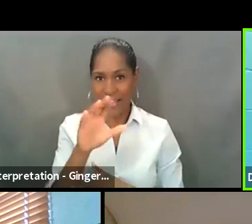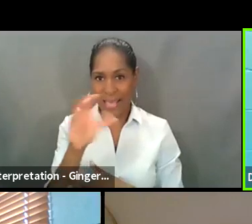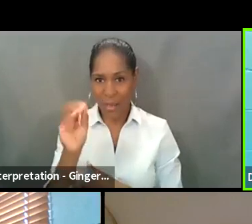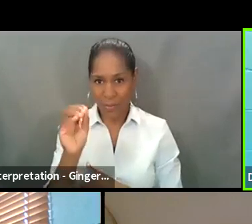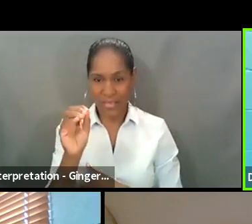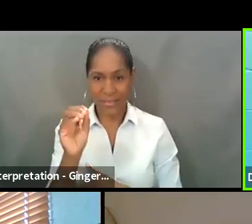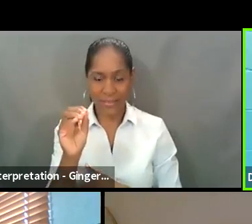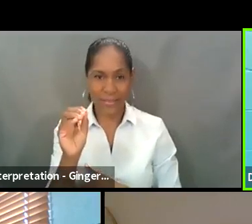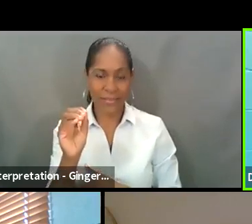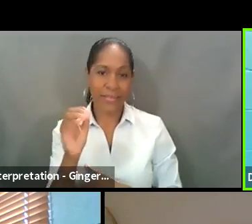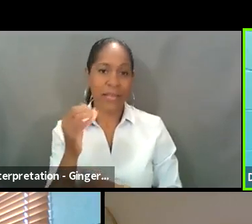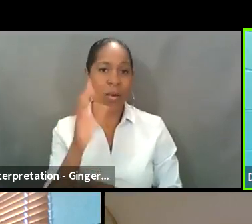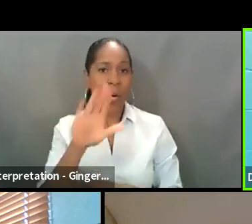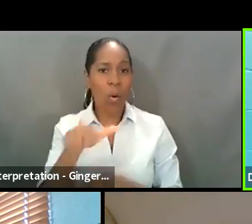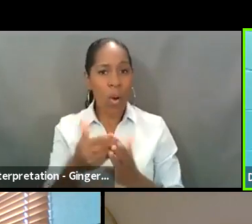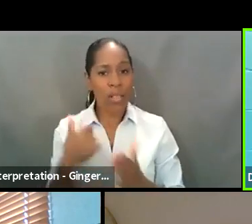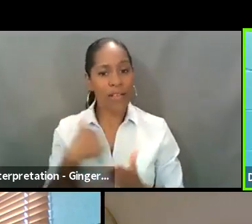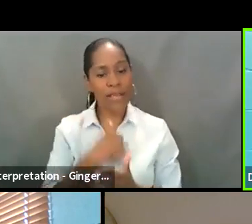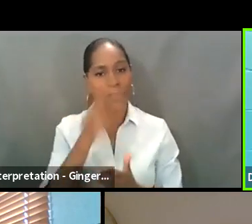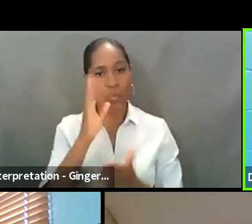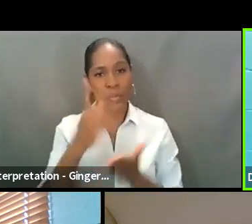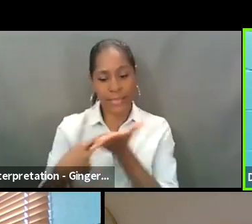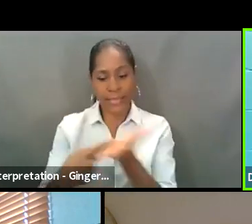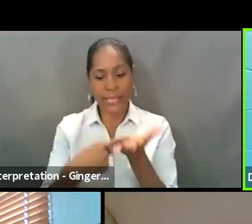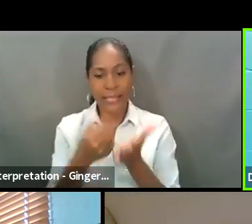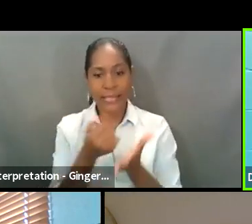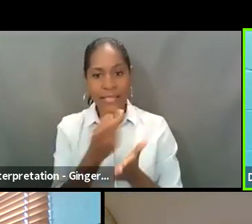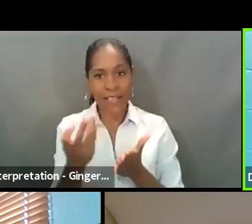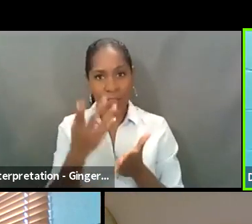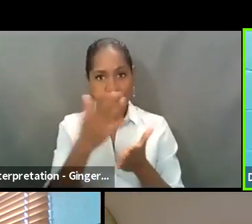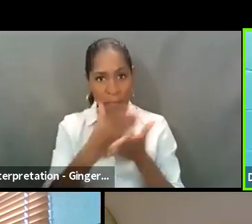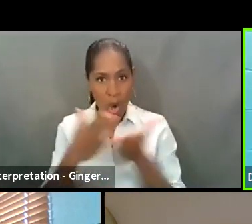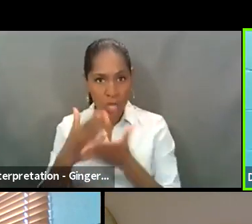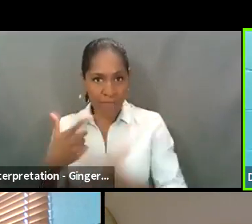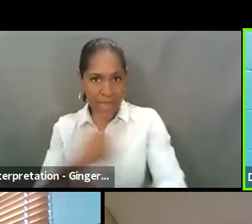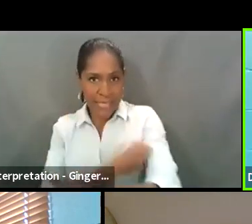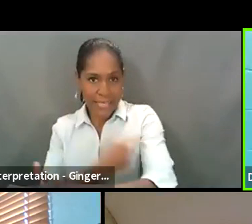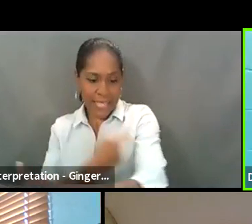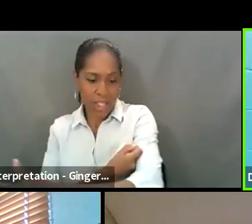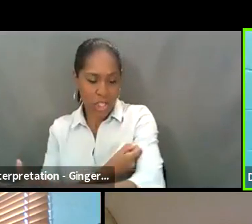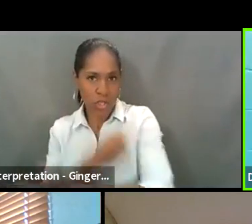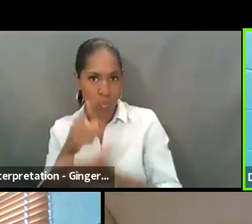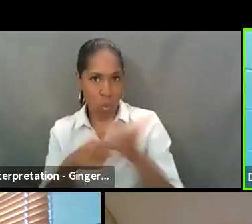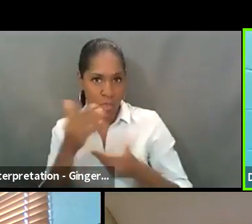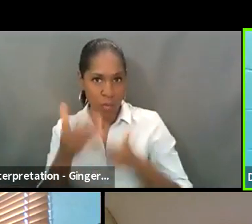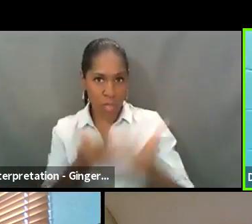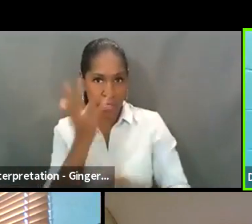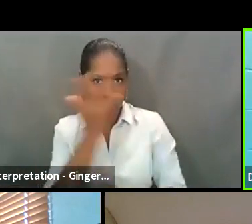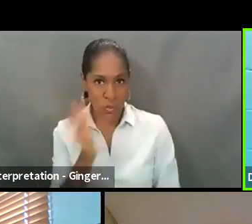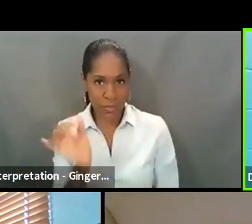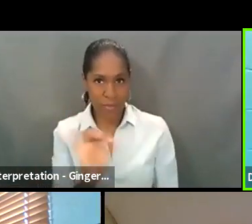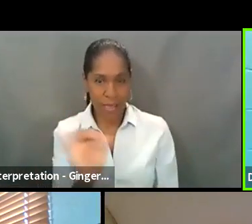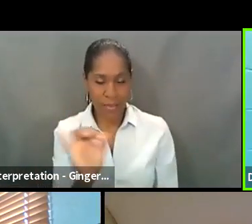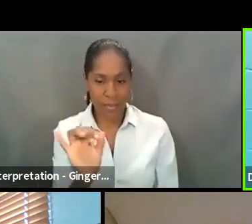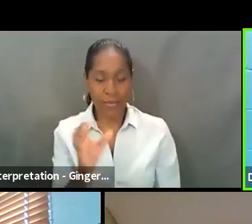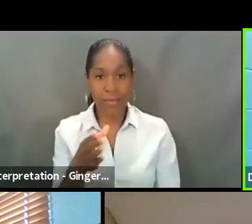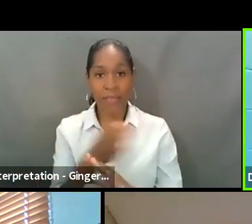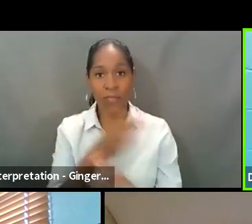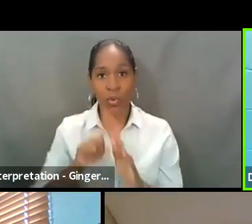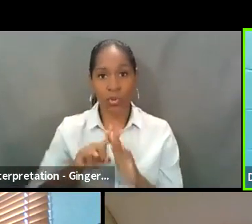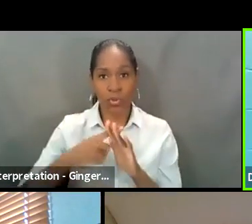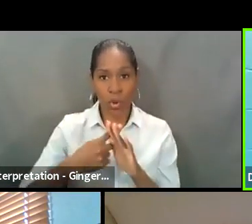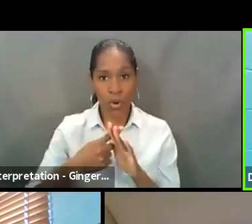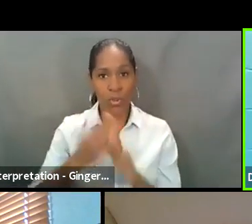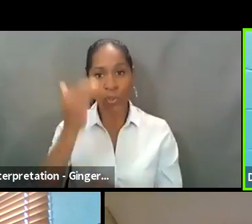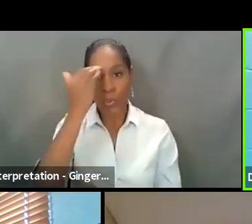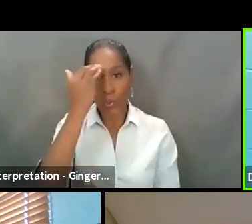workers. And we will all be discussing several aspects of vaccinations and what that process looks like. Before we get started, please know that we